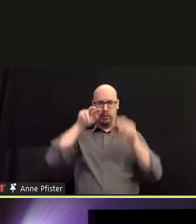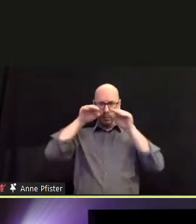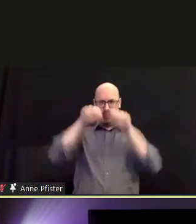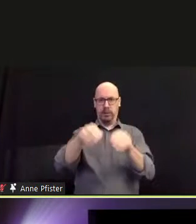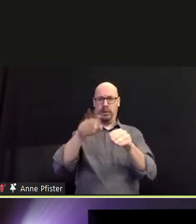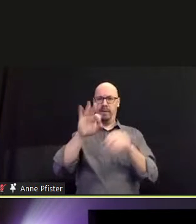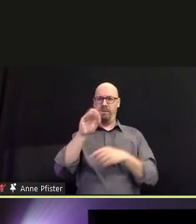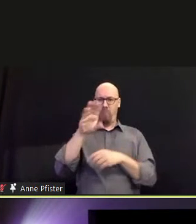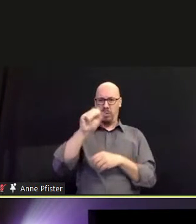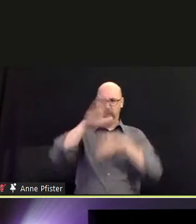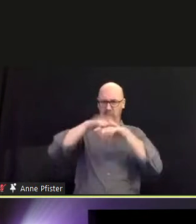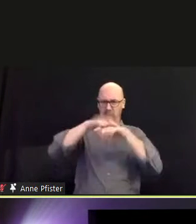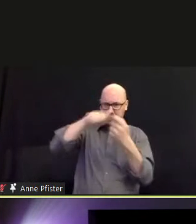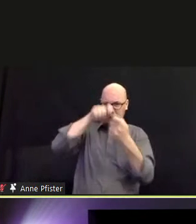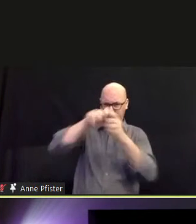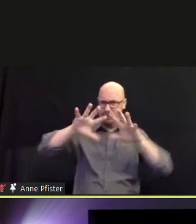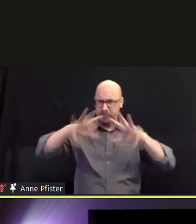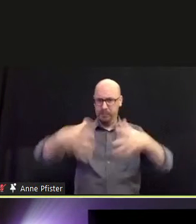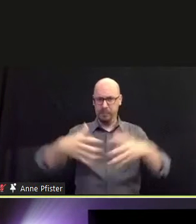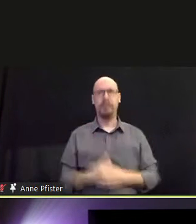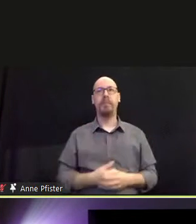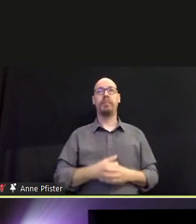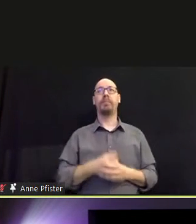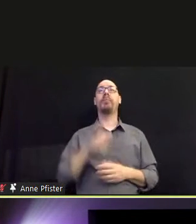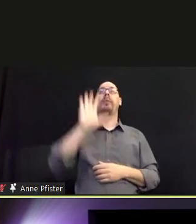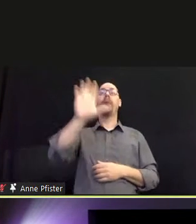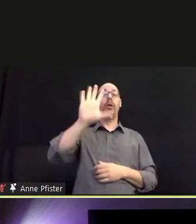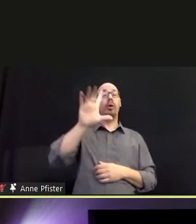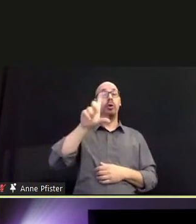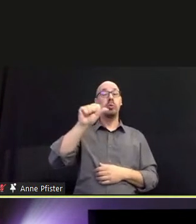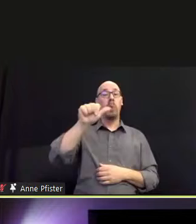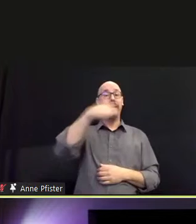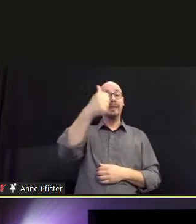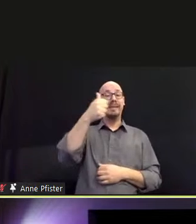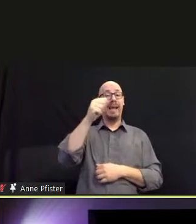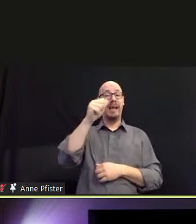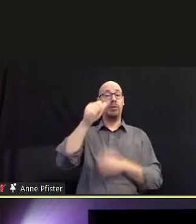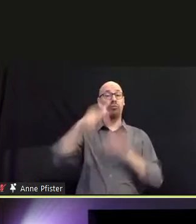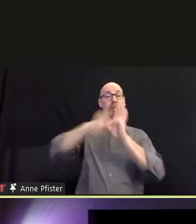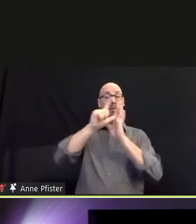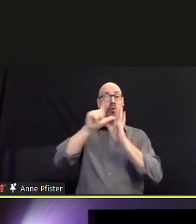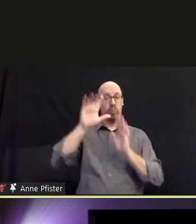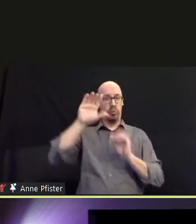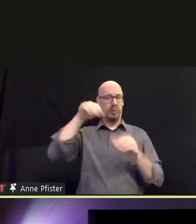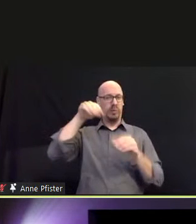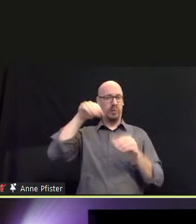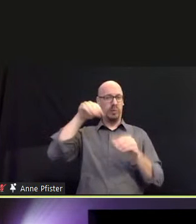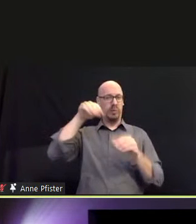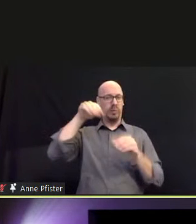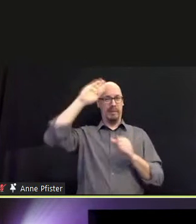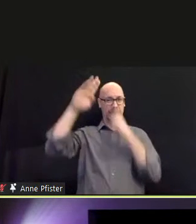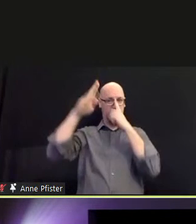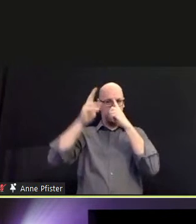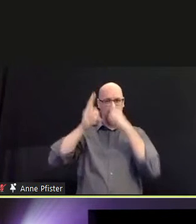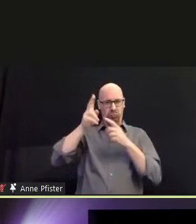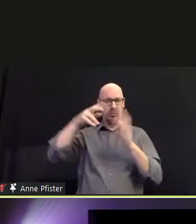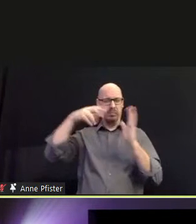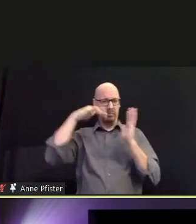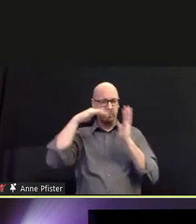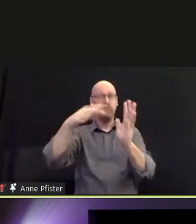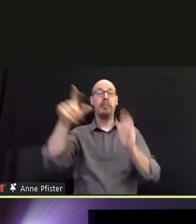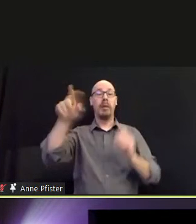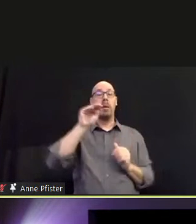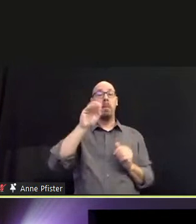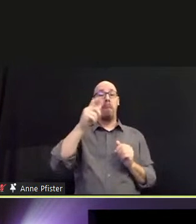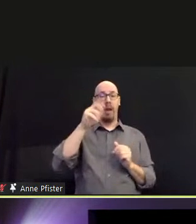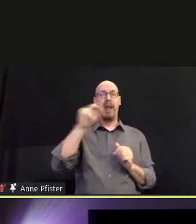her 2010 year in review of linguistic anthropology, Monaghan underscored several themes or lessons that remain